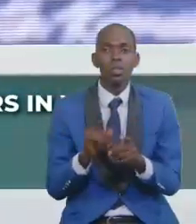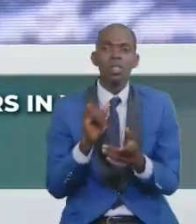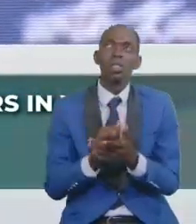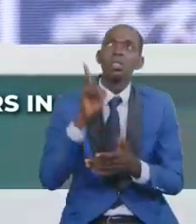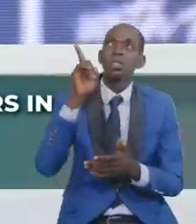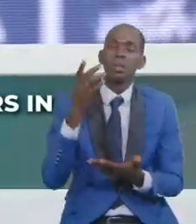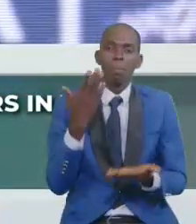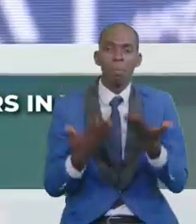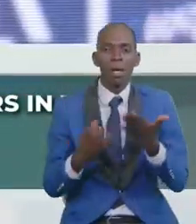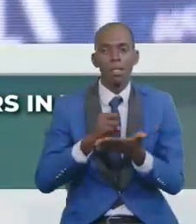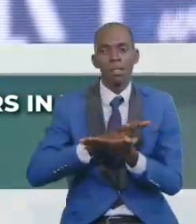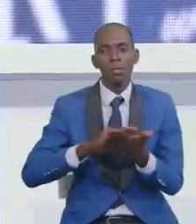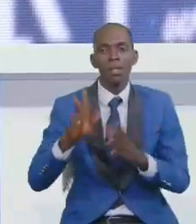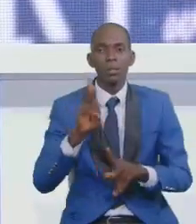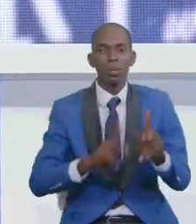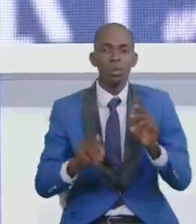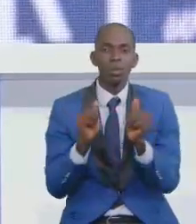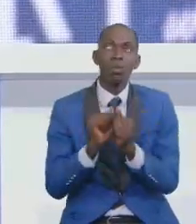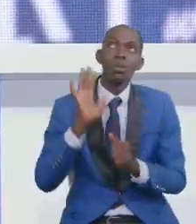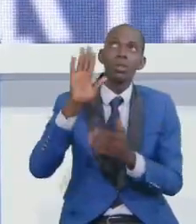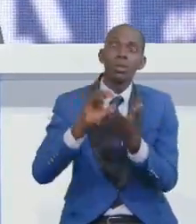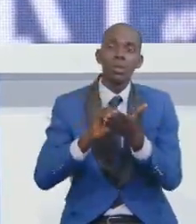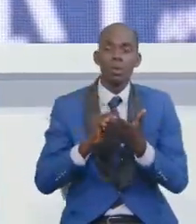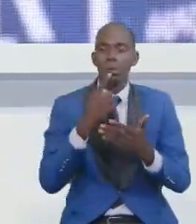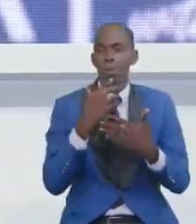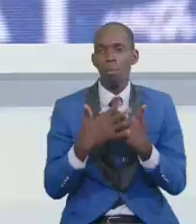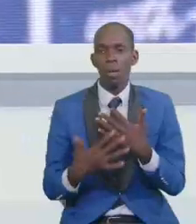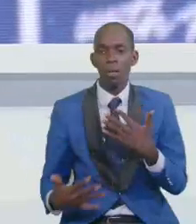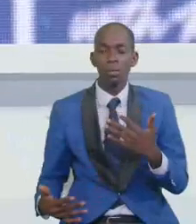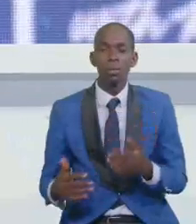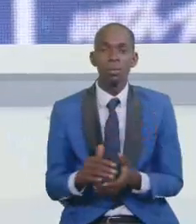the people with his own blood.